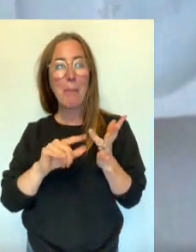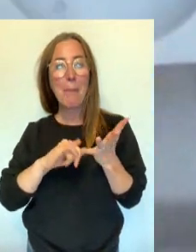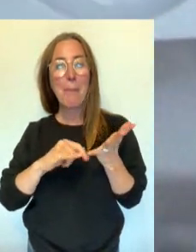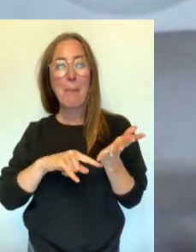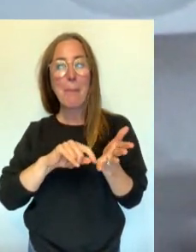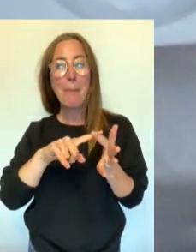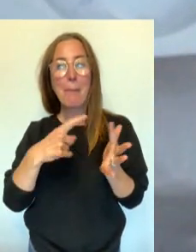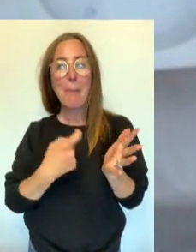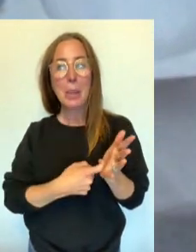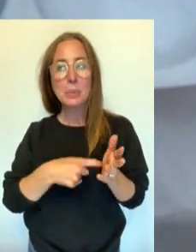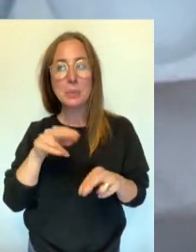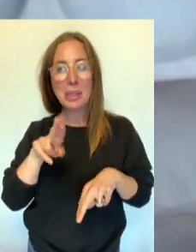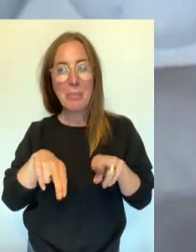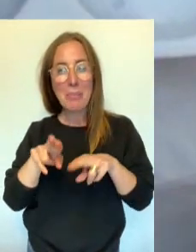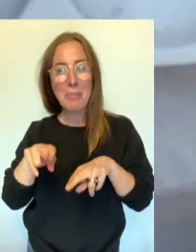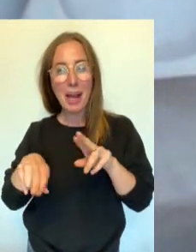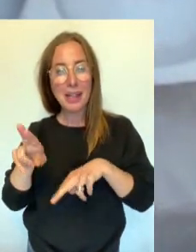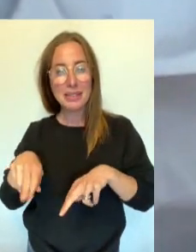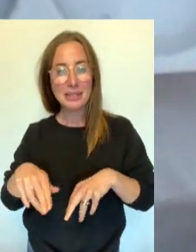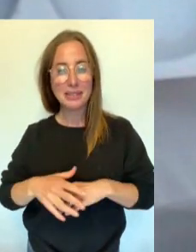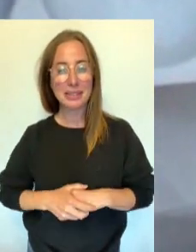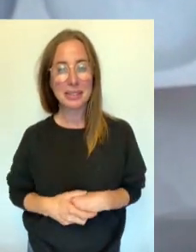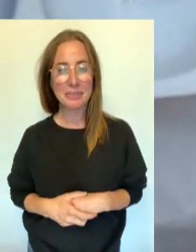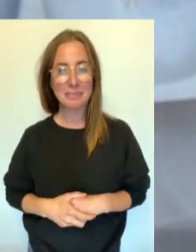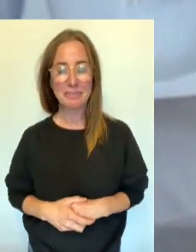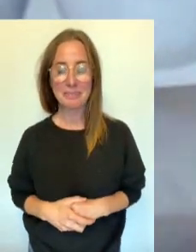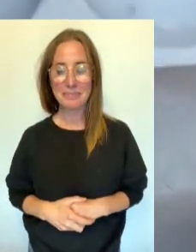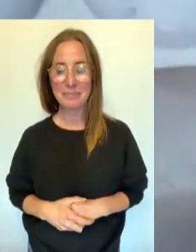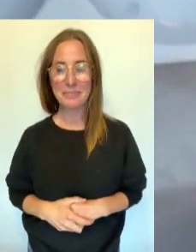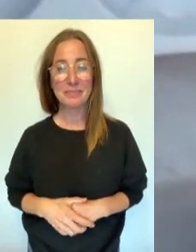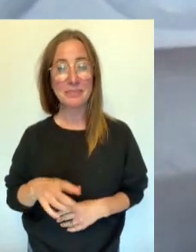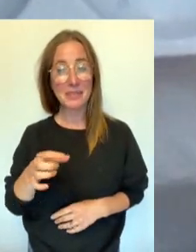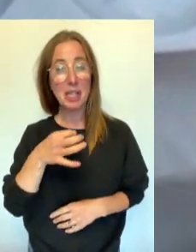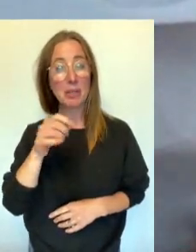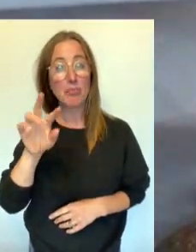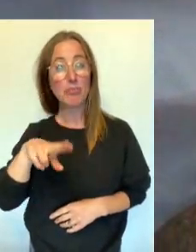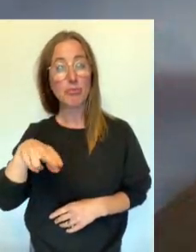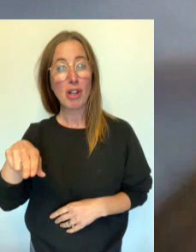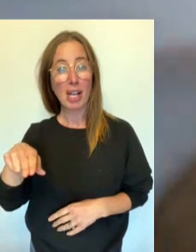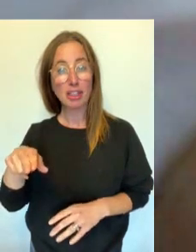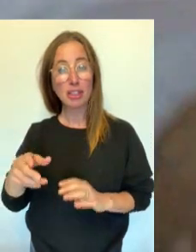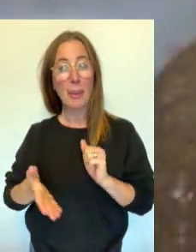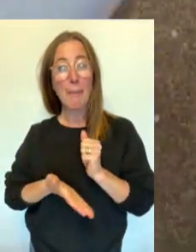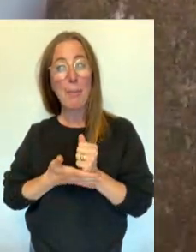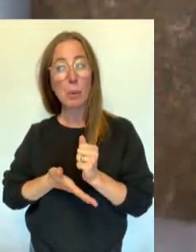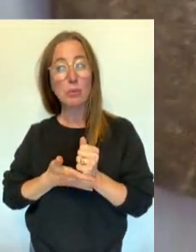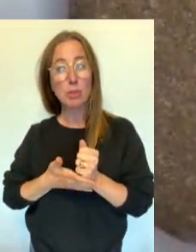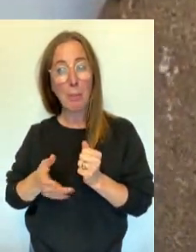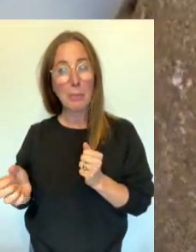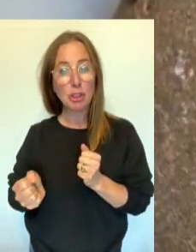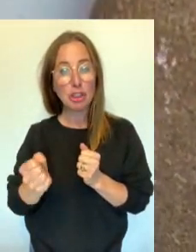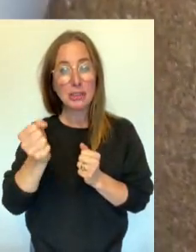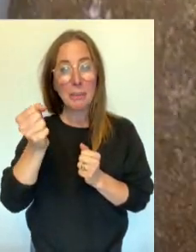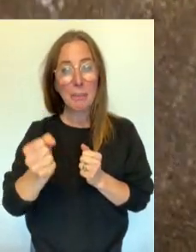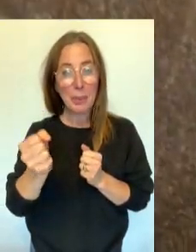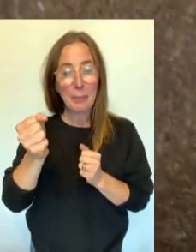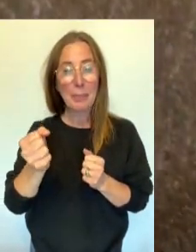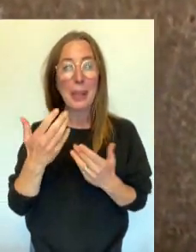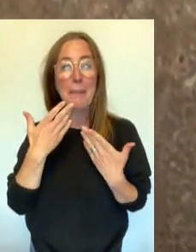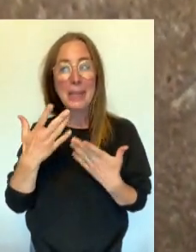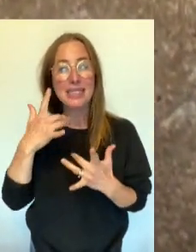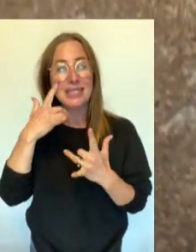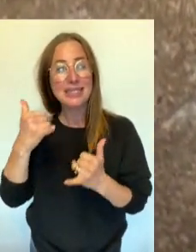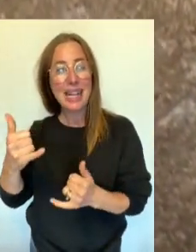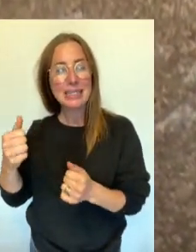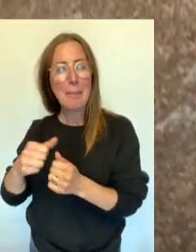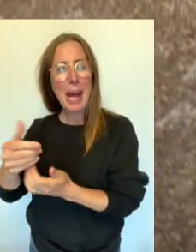I like to do is just do a quick tester dab to make sure that it's not too much paint on the brush. Okay.